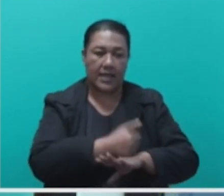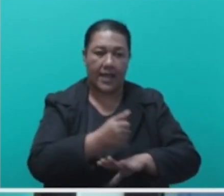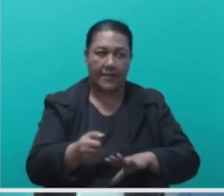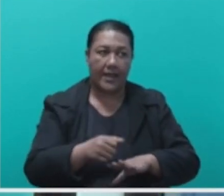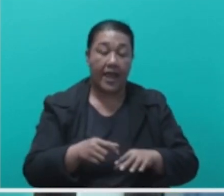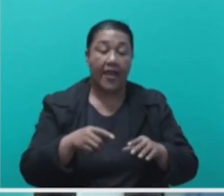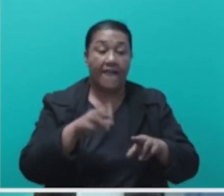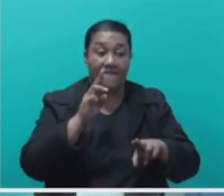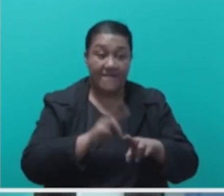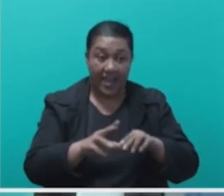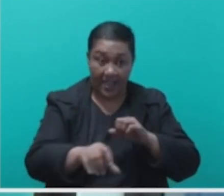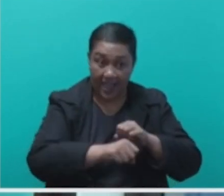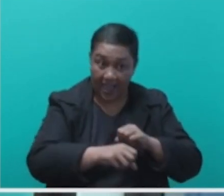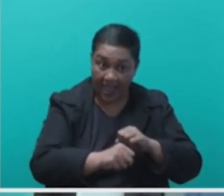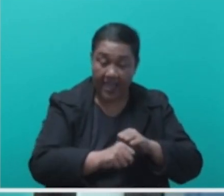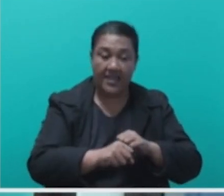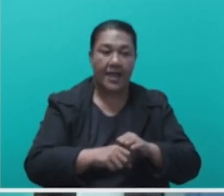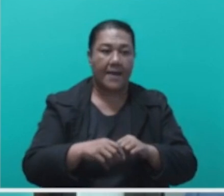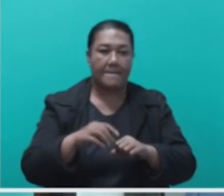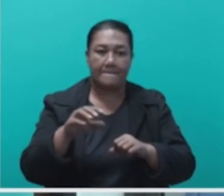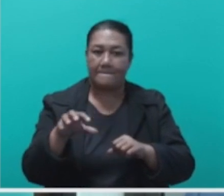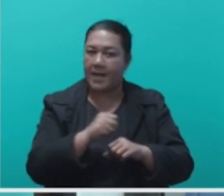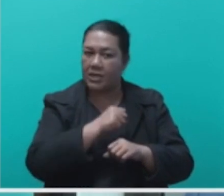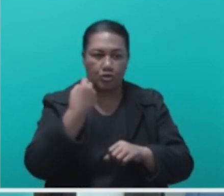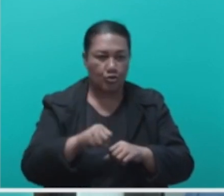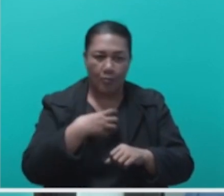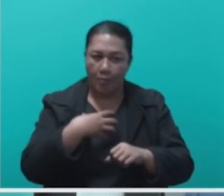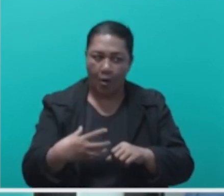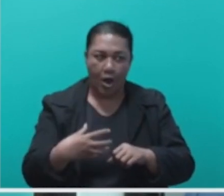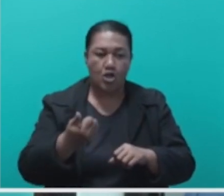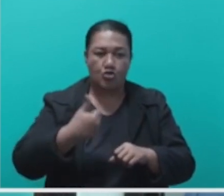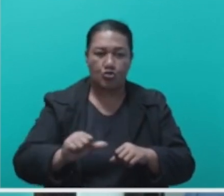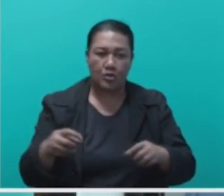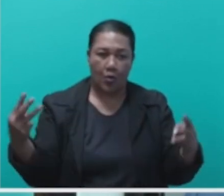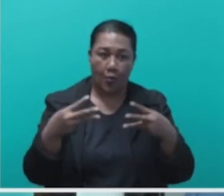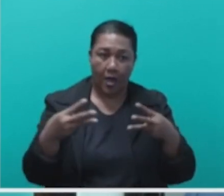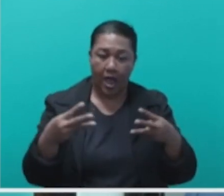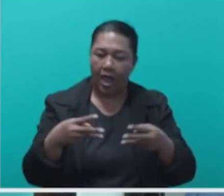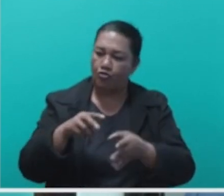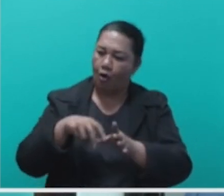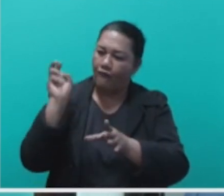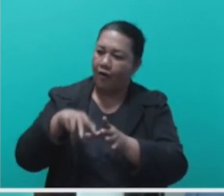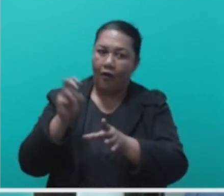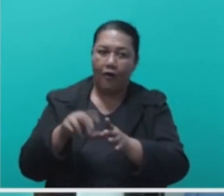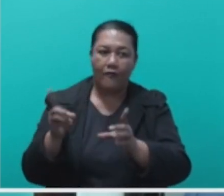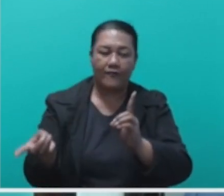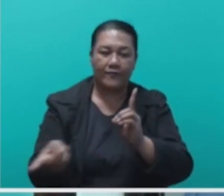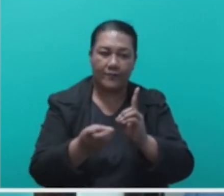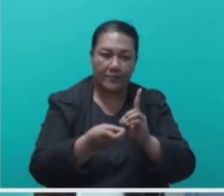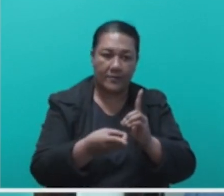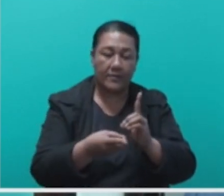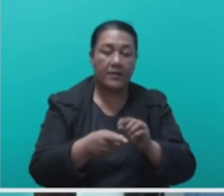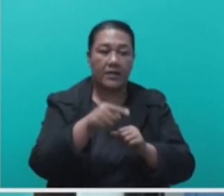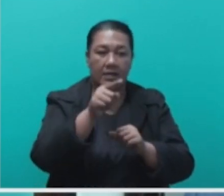Mr. Speaker, must never again be used as a weapon to remove or punish the government's political